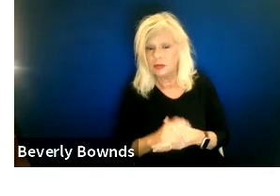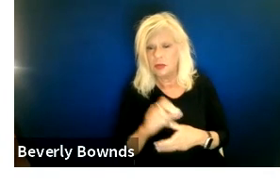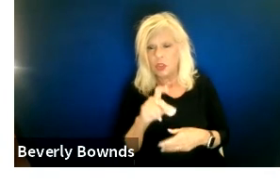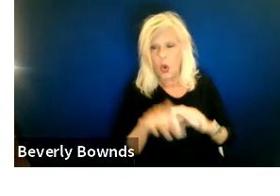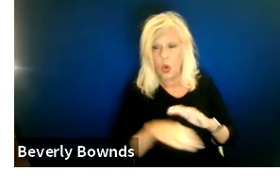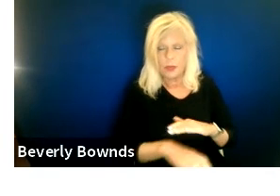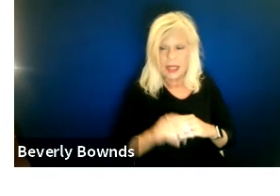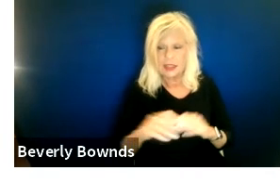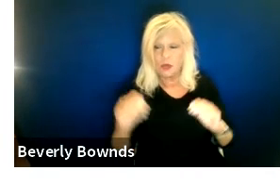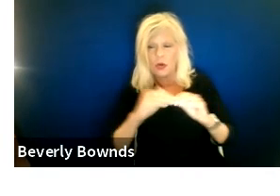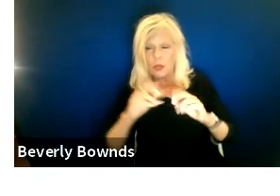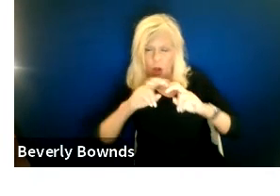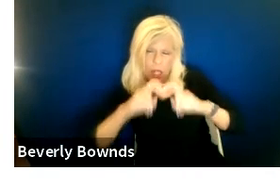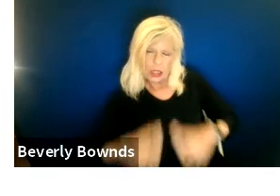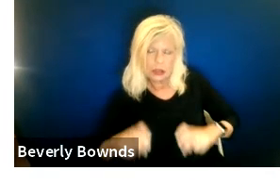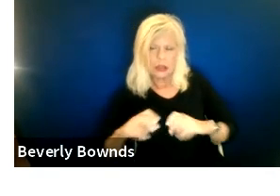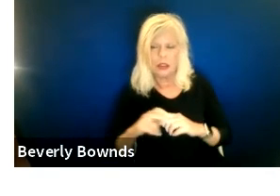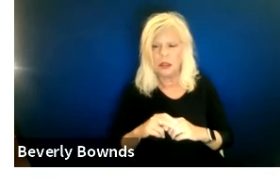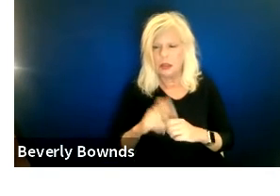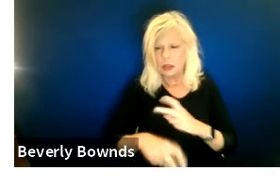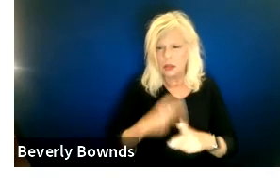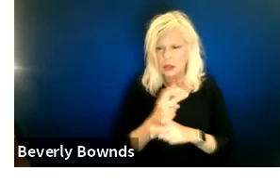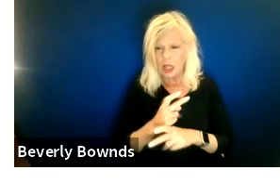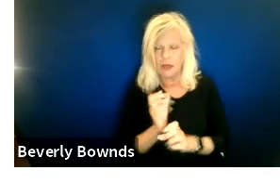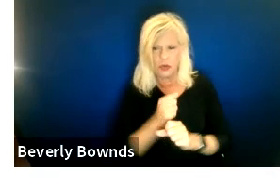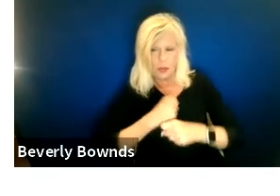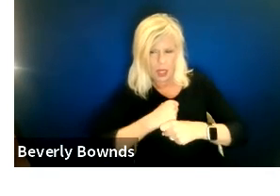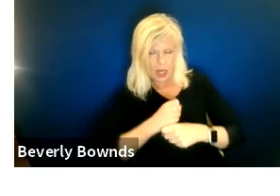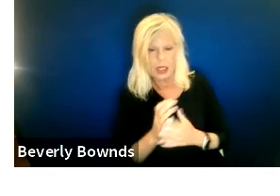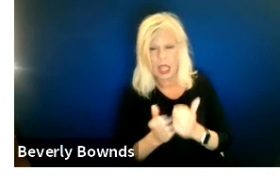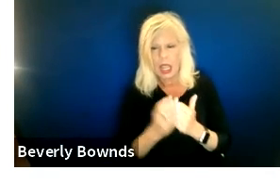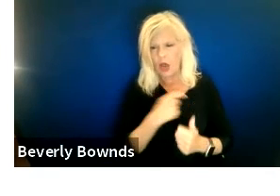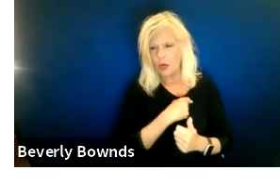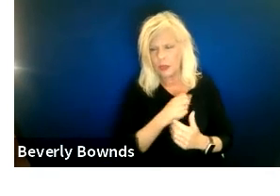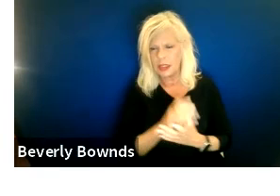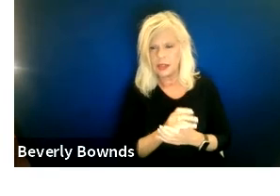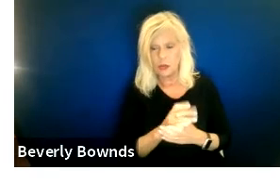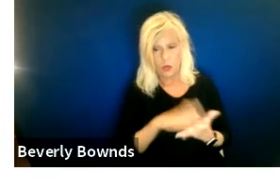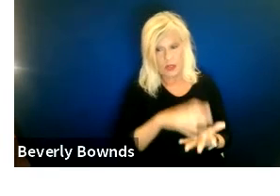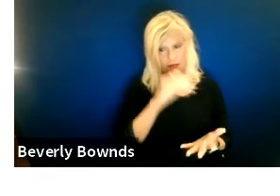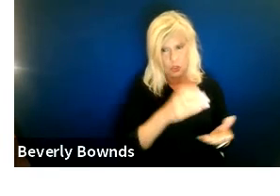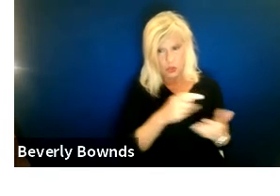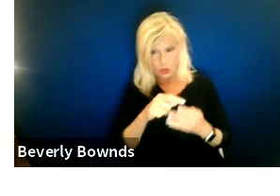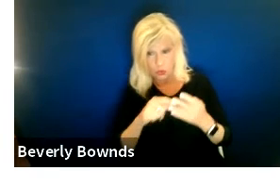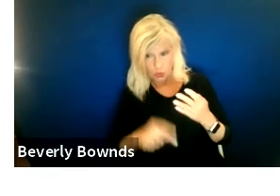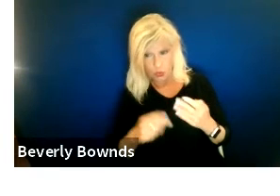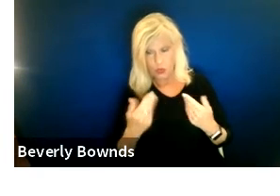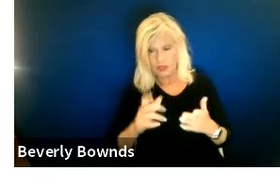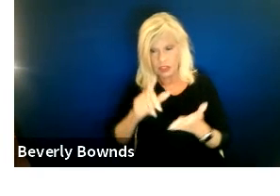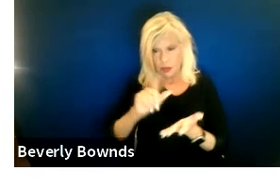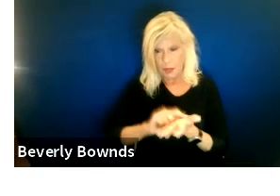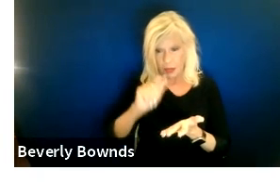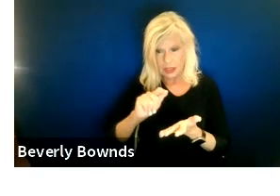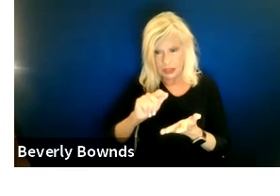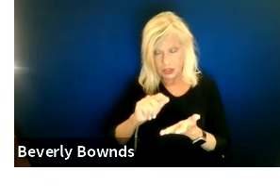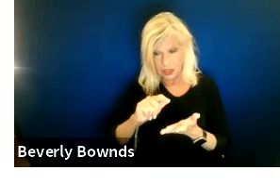much more analytic in nature, but things that would help us take some of the things we learned and have published in the first